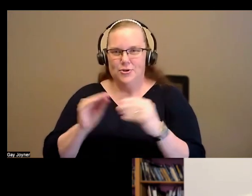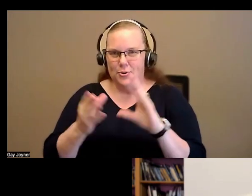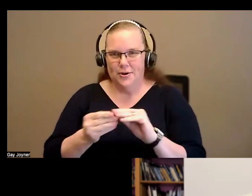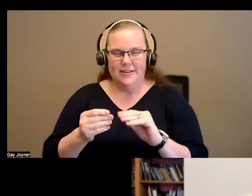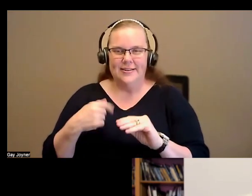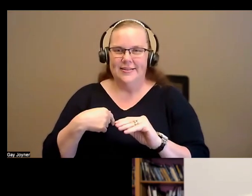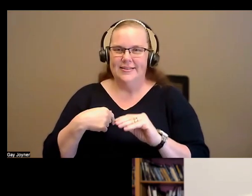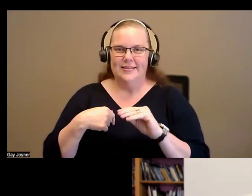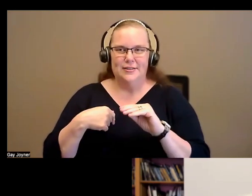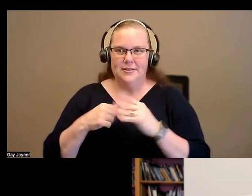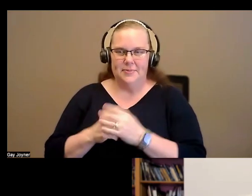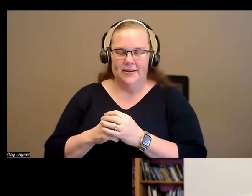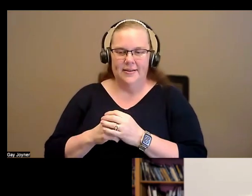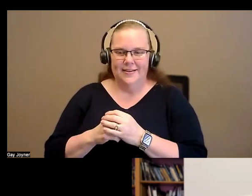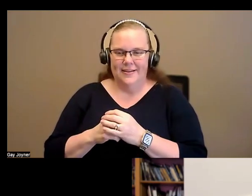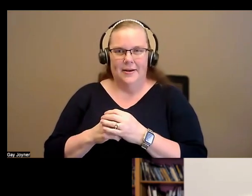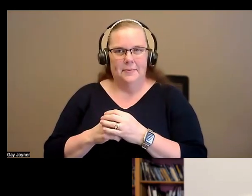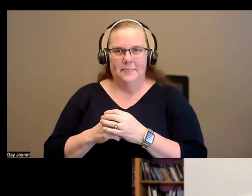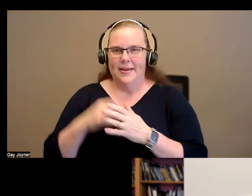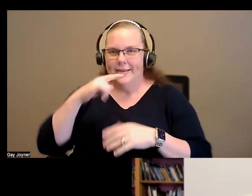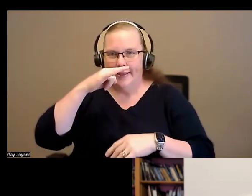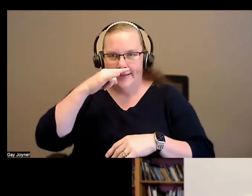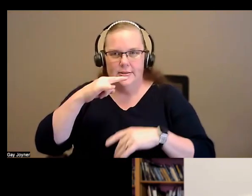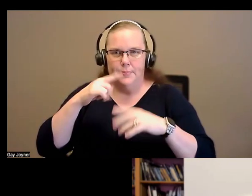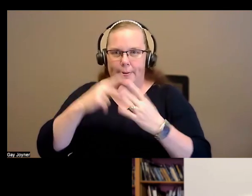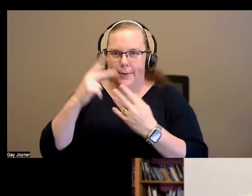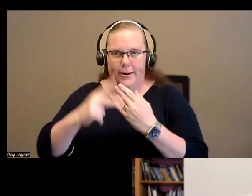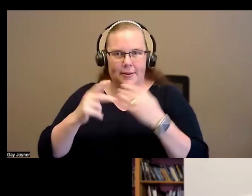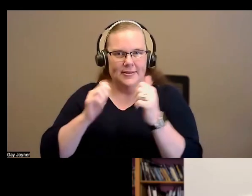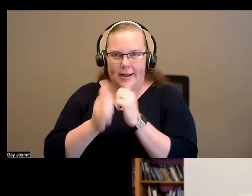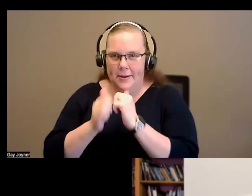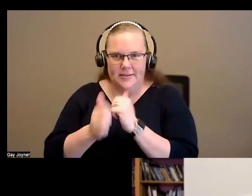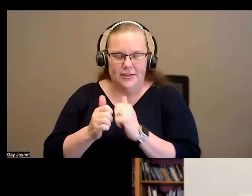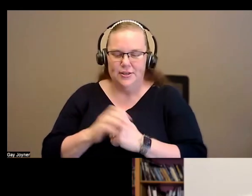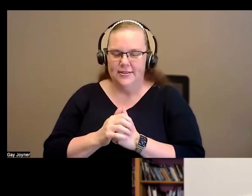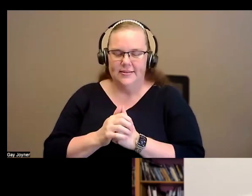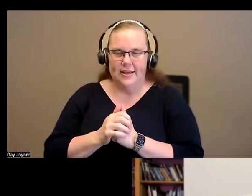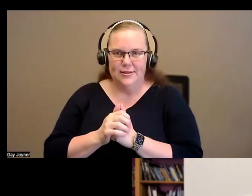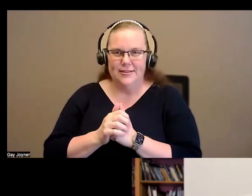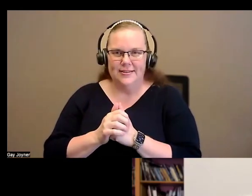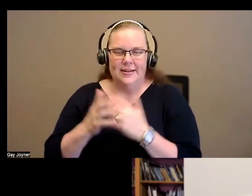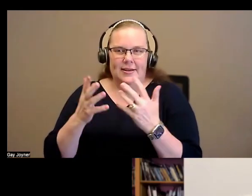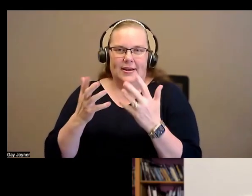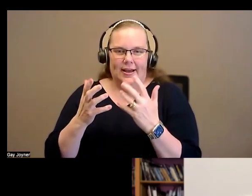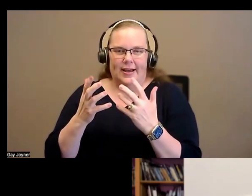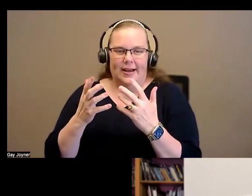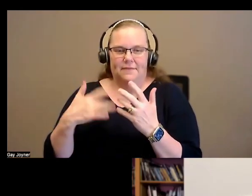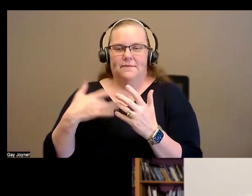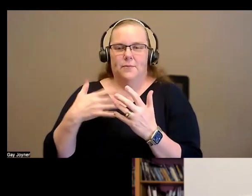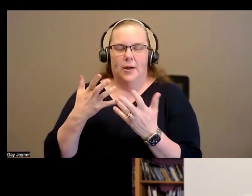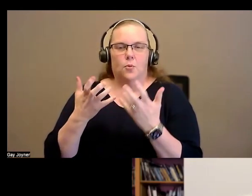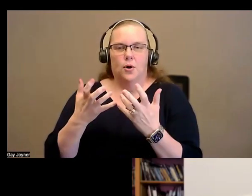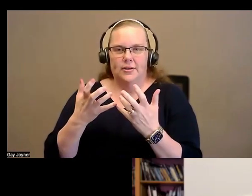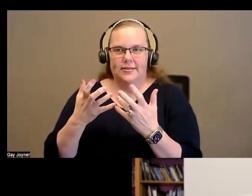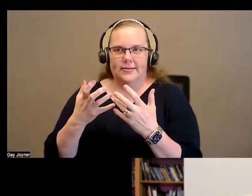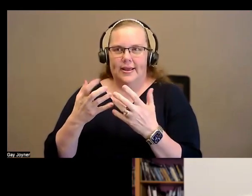the stories. And this has just been, and the kids' programs and competitions. I,